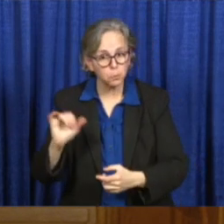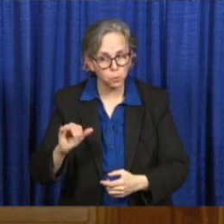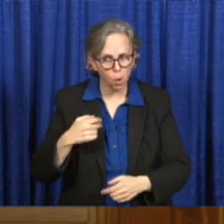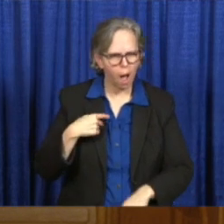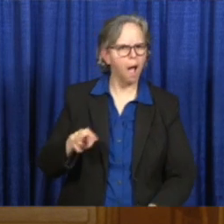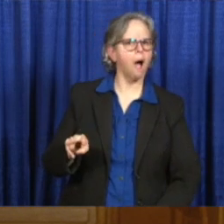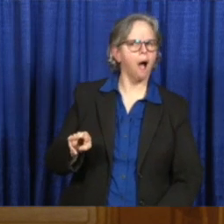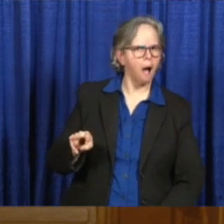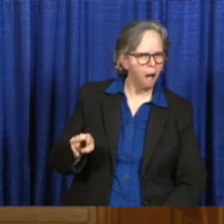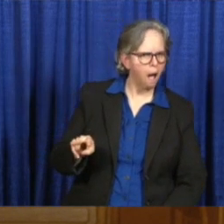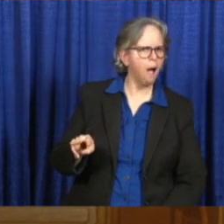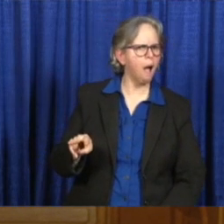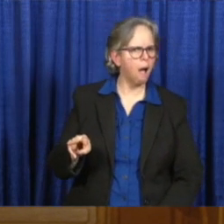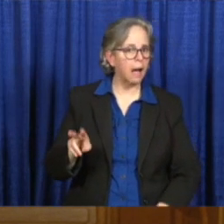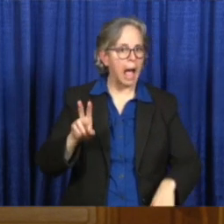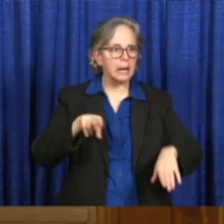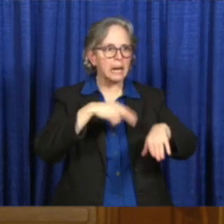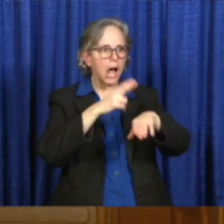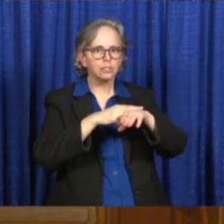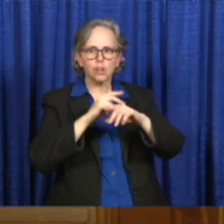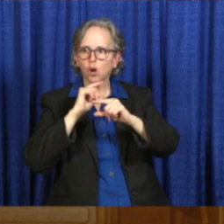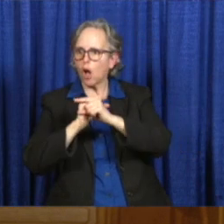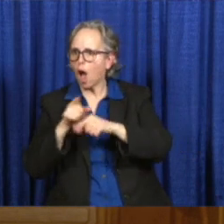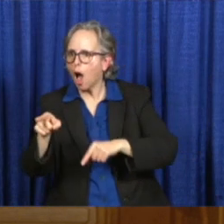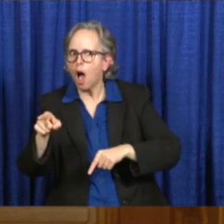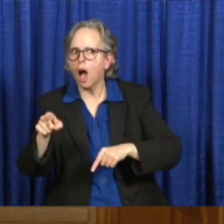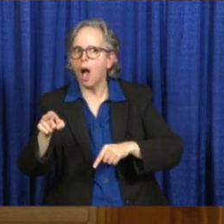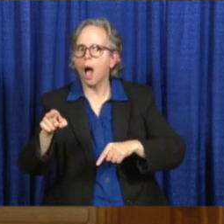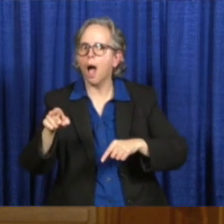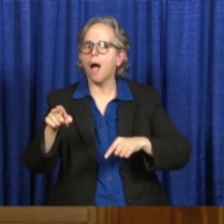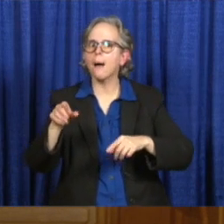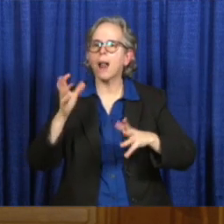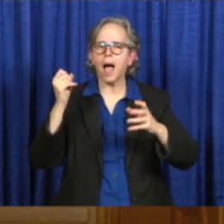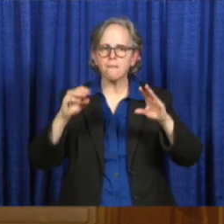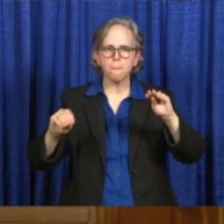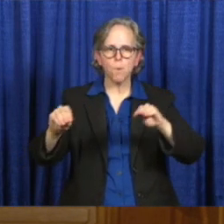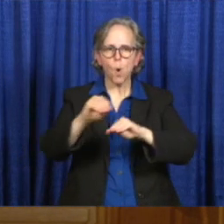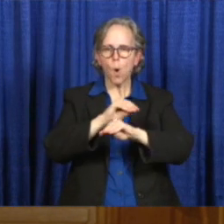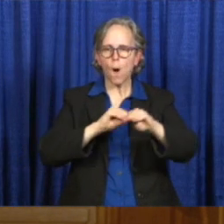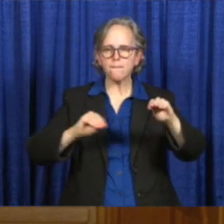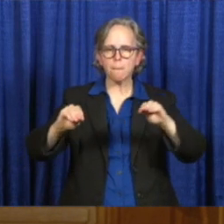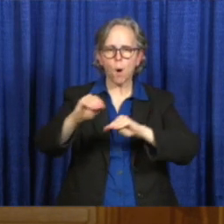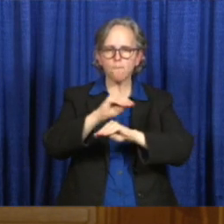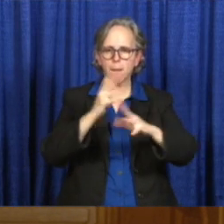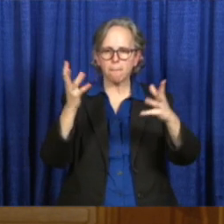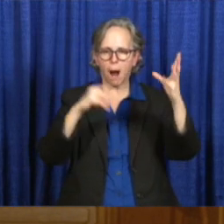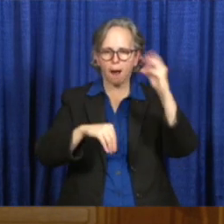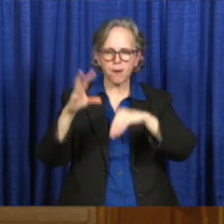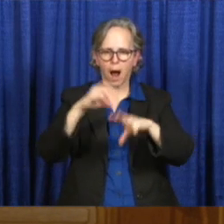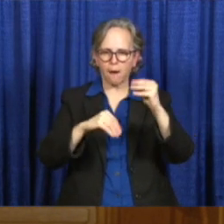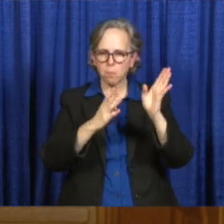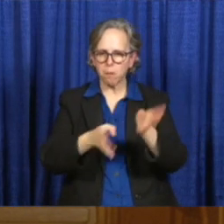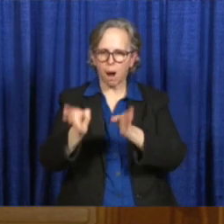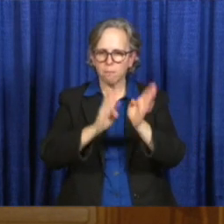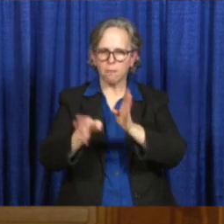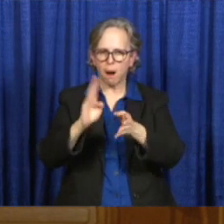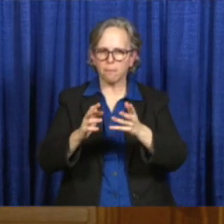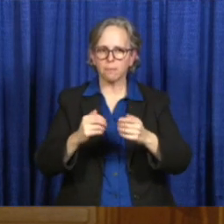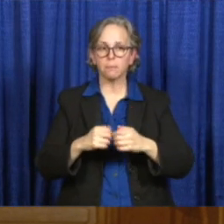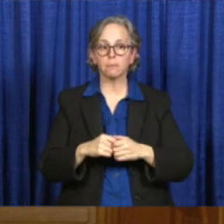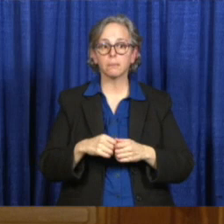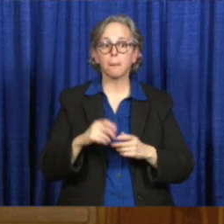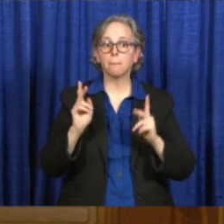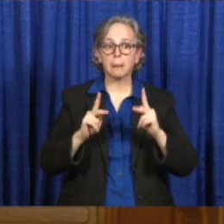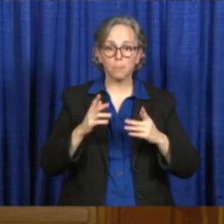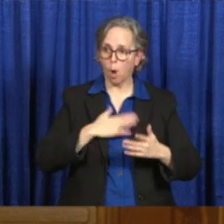with the National Guard. So there's a lot of moving parts, and people are stepping up, and they're doing what they need to do. And